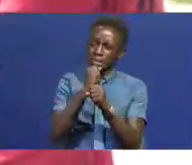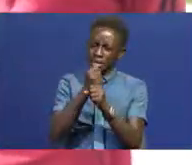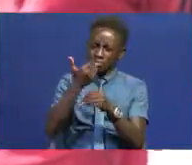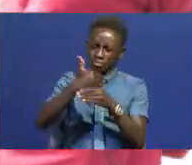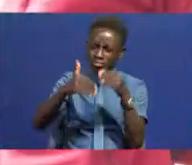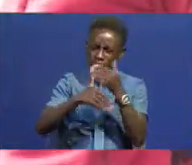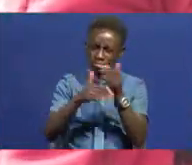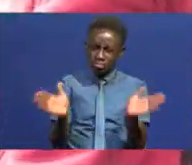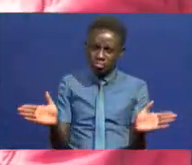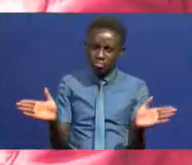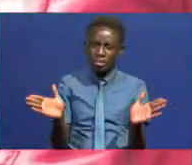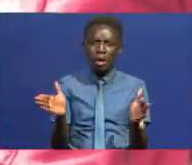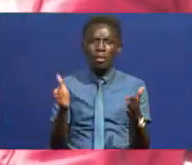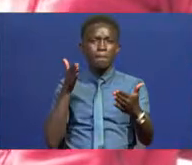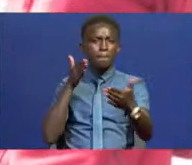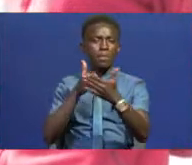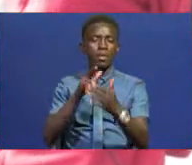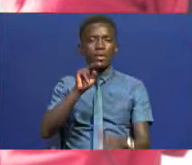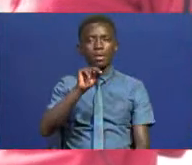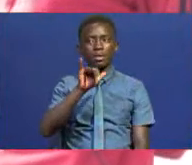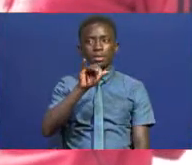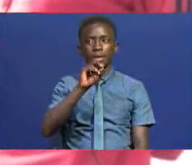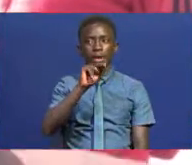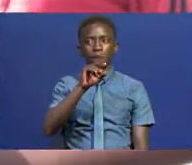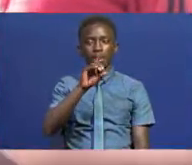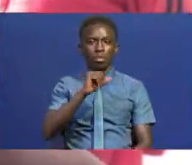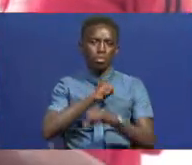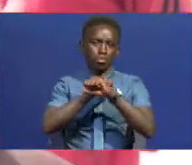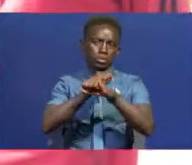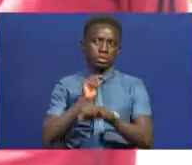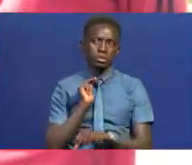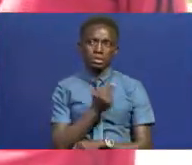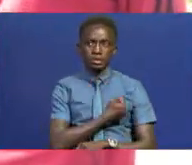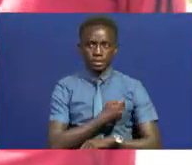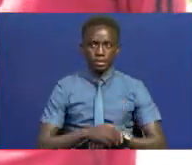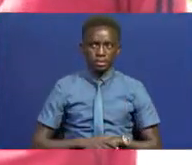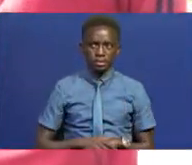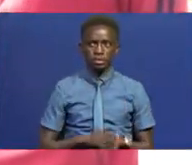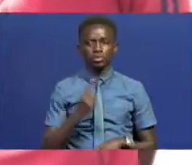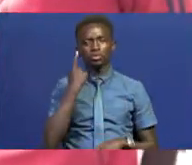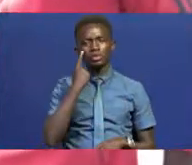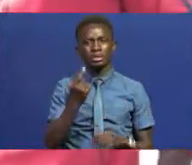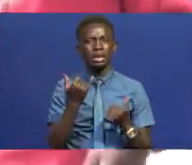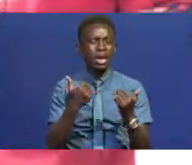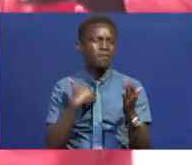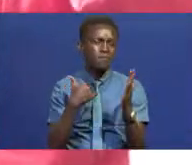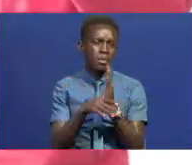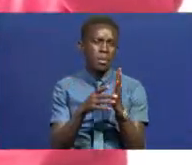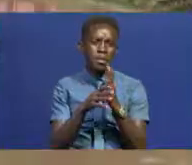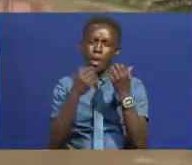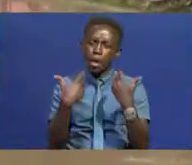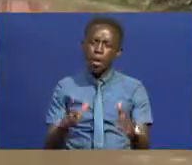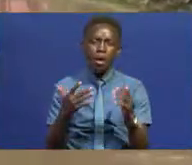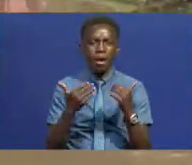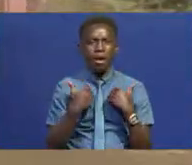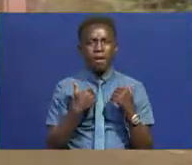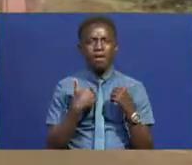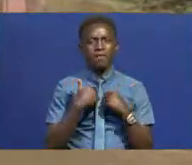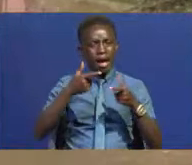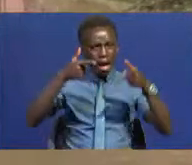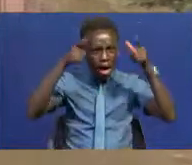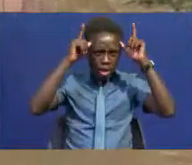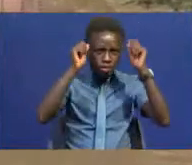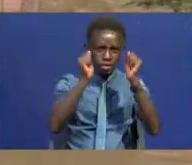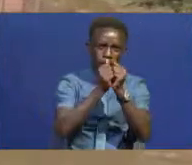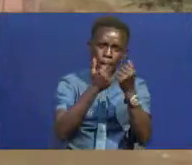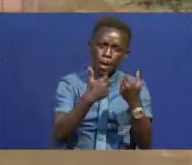isituumize. We have experienced so many losses. For example, around 10 cows have gone, fuku. Red Cross Society in